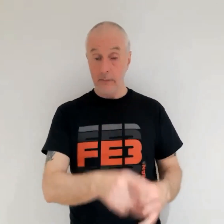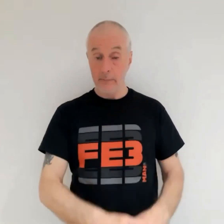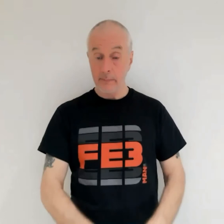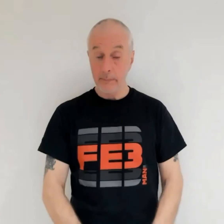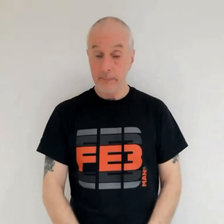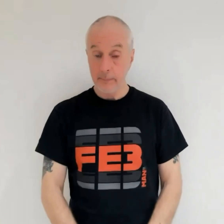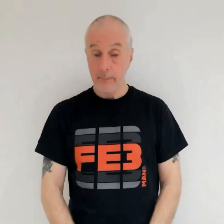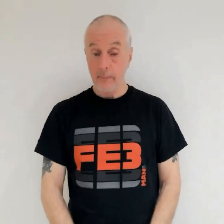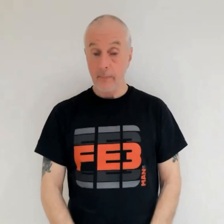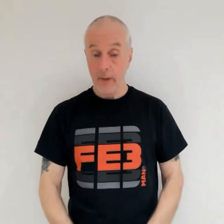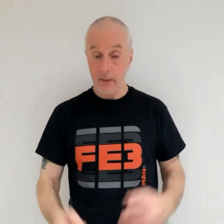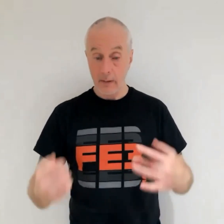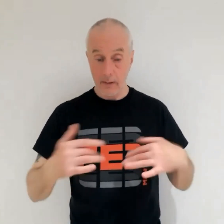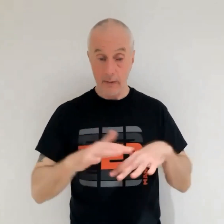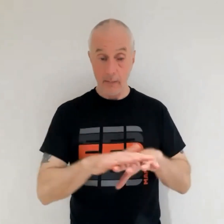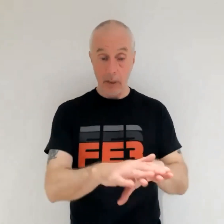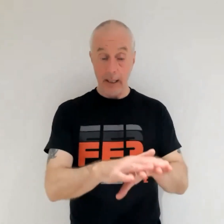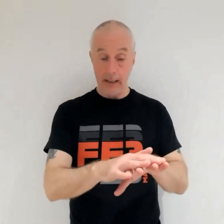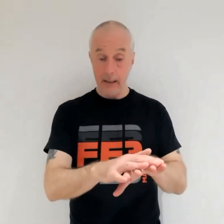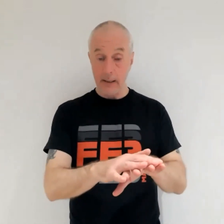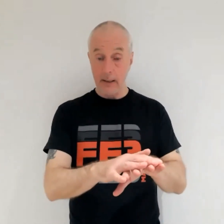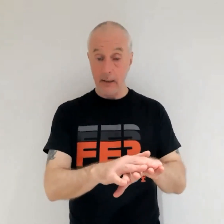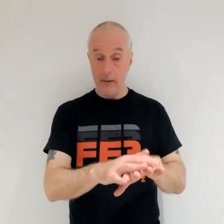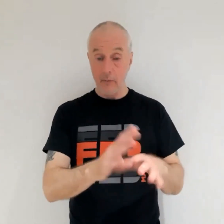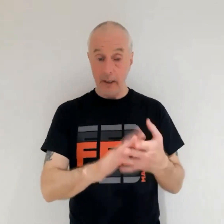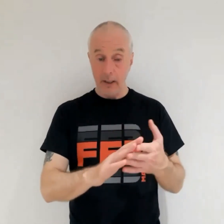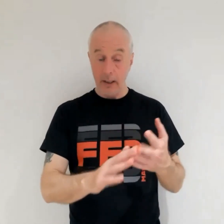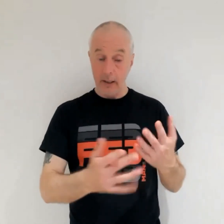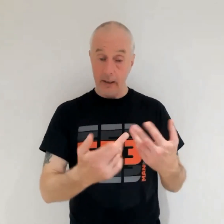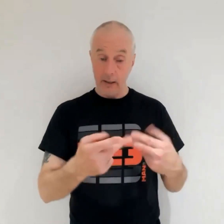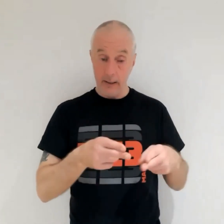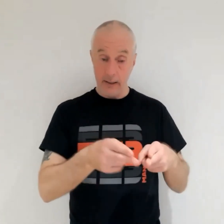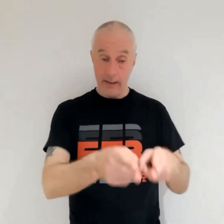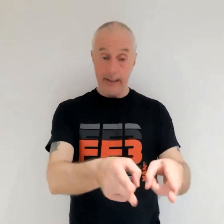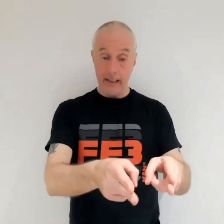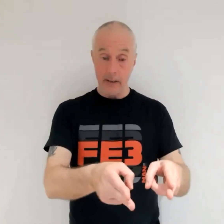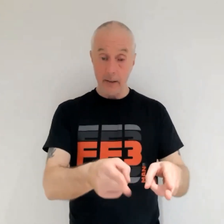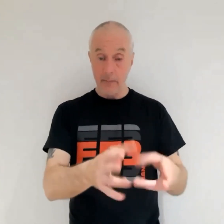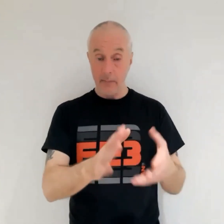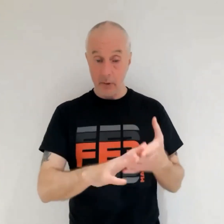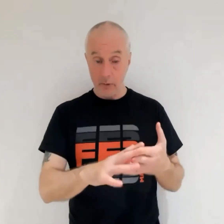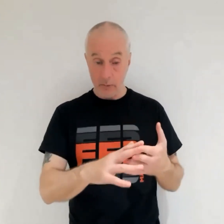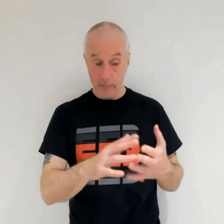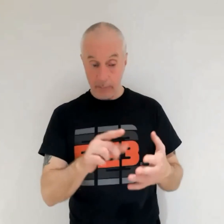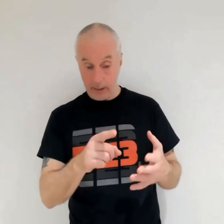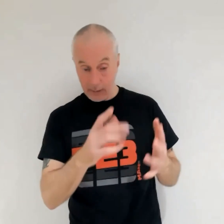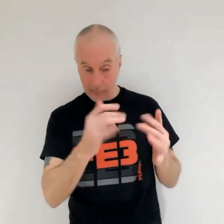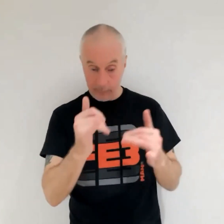of blending is to reuse the existing system and to justify that that's a safe and appropriate thing.